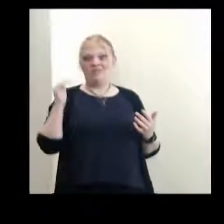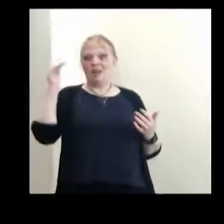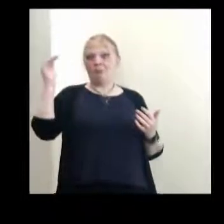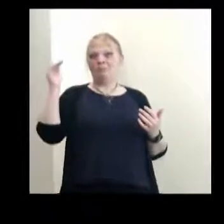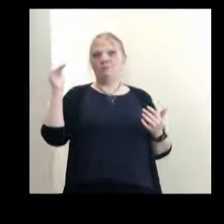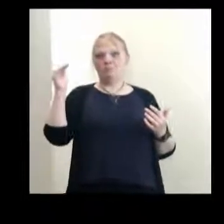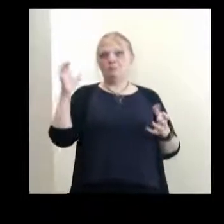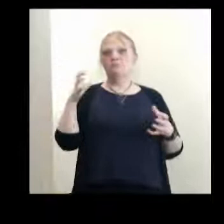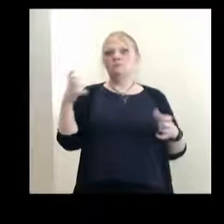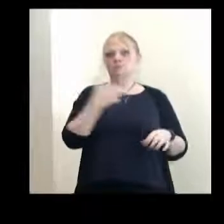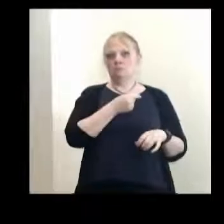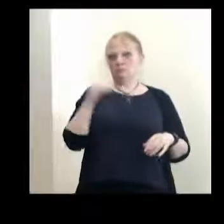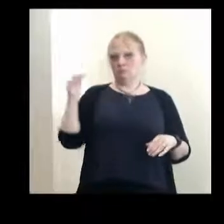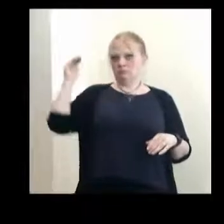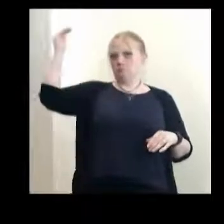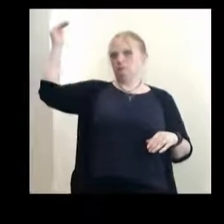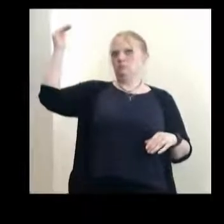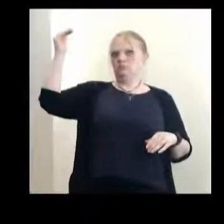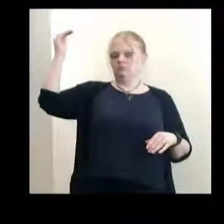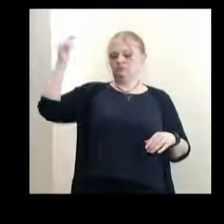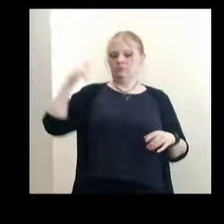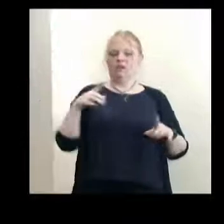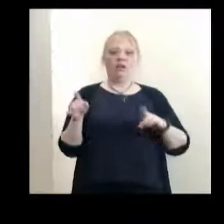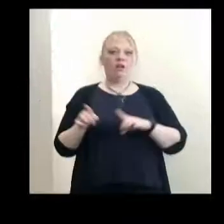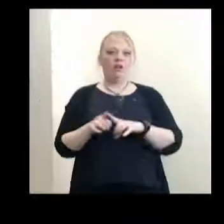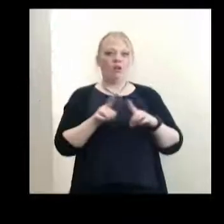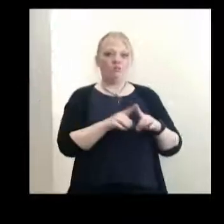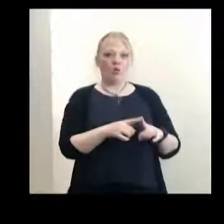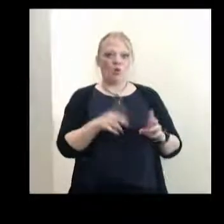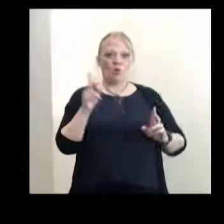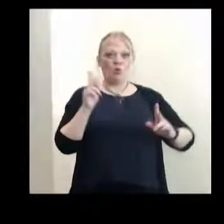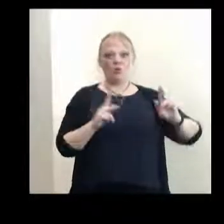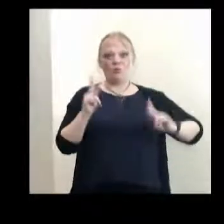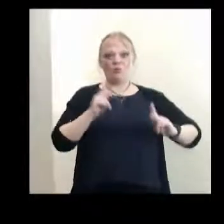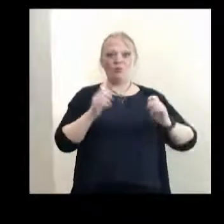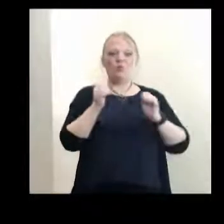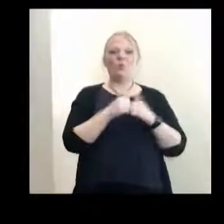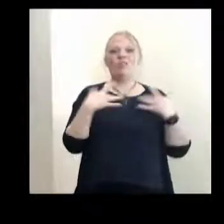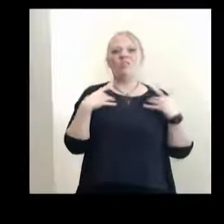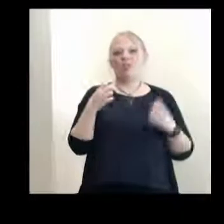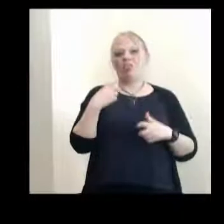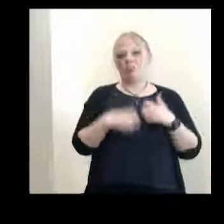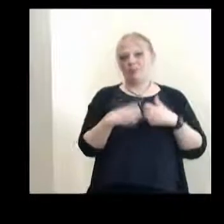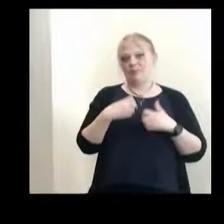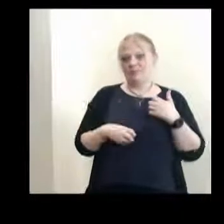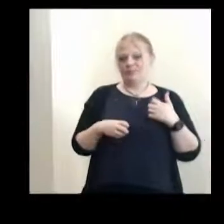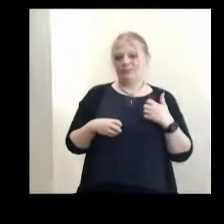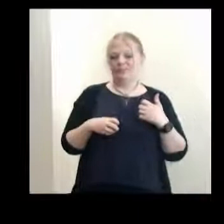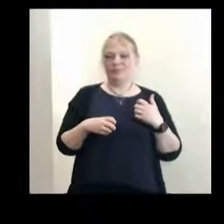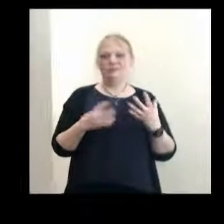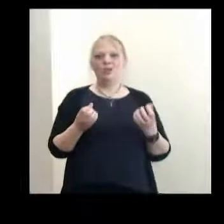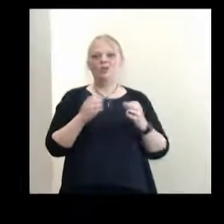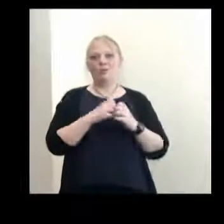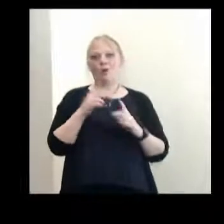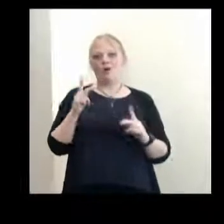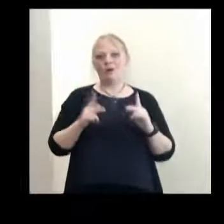vaccination rates, at least for the first dose. And then also, people with comorbidities, where there's a higher proportion of those individuals in the older age group.